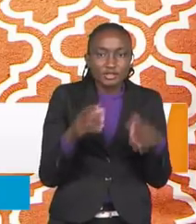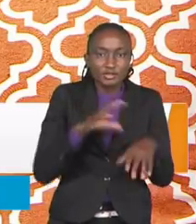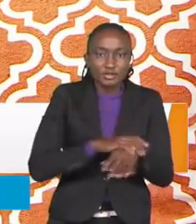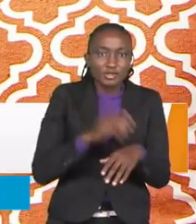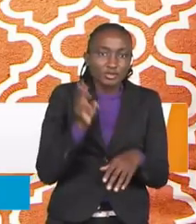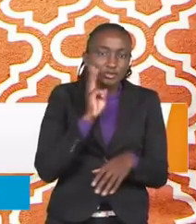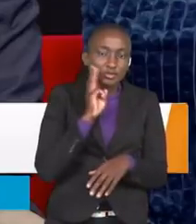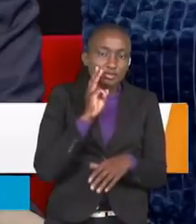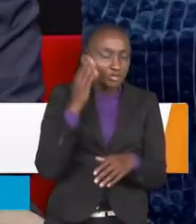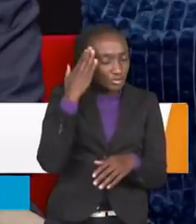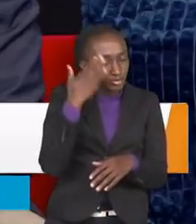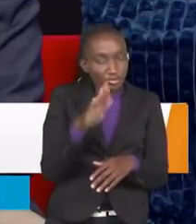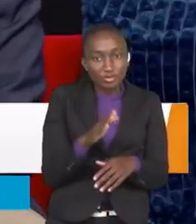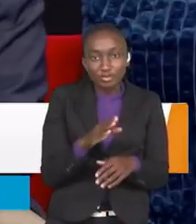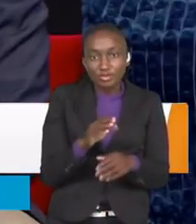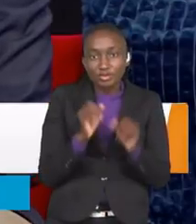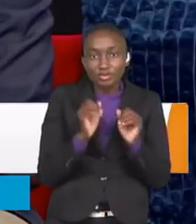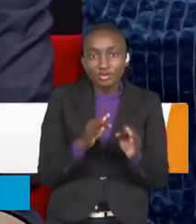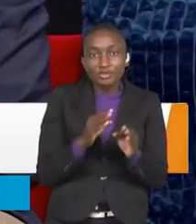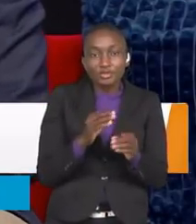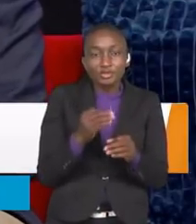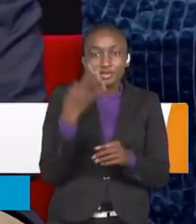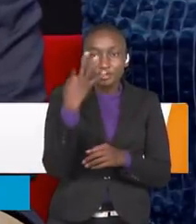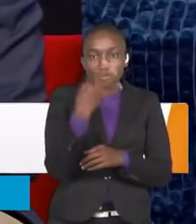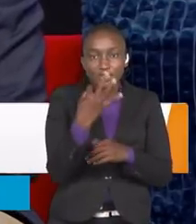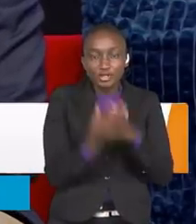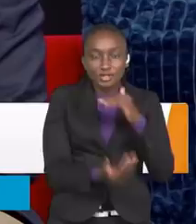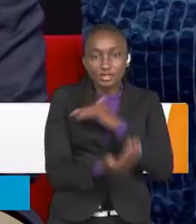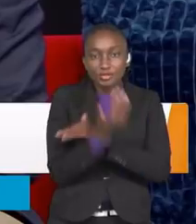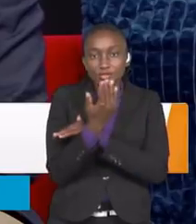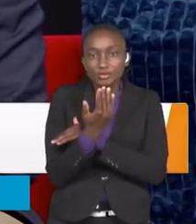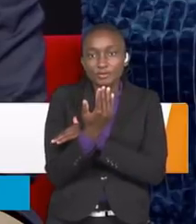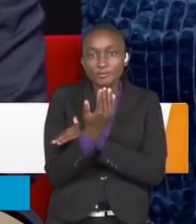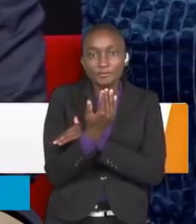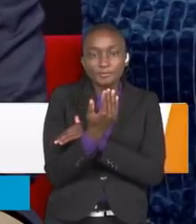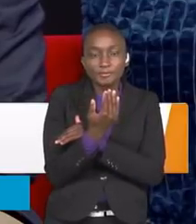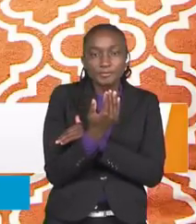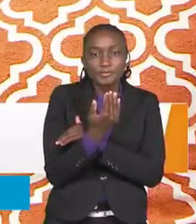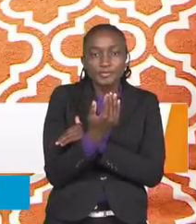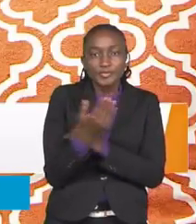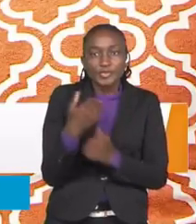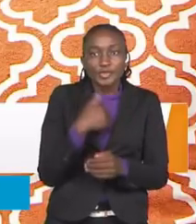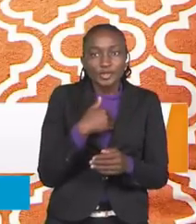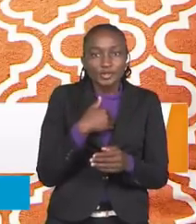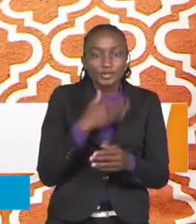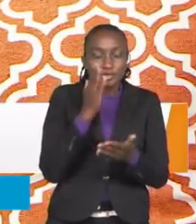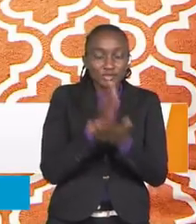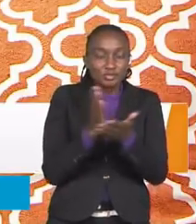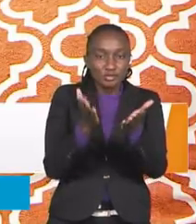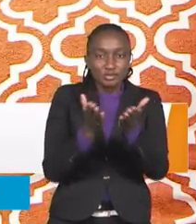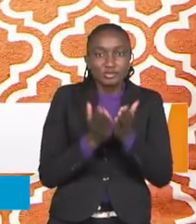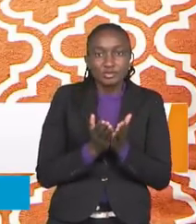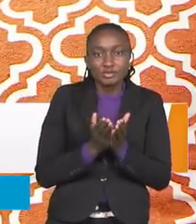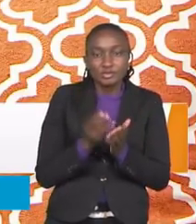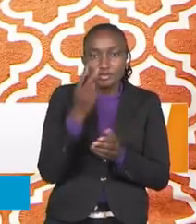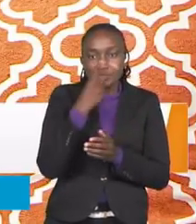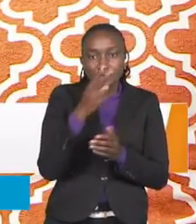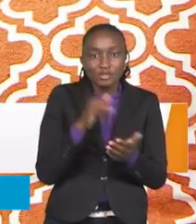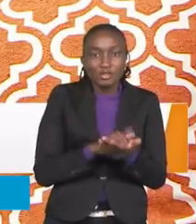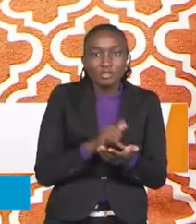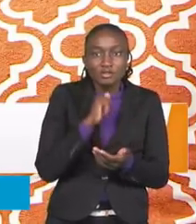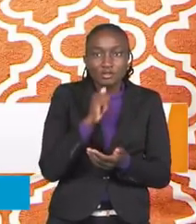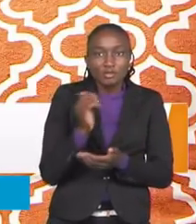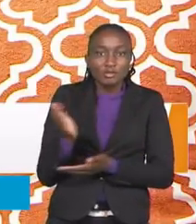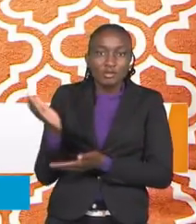may not know this, from even 3 o'clock in the morning. You know? So there's a real need. And so we see that it's not